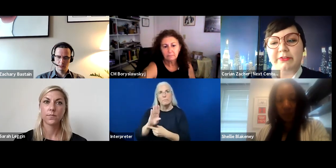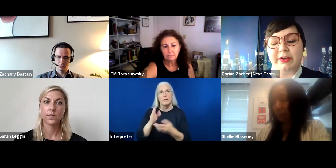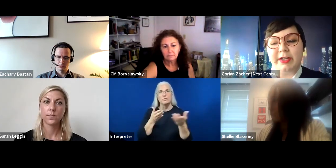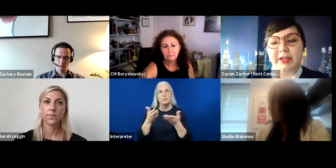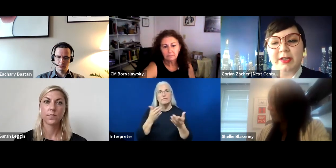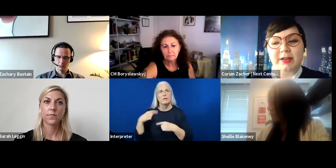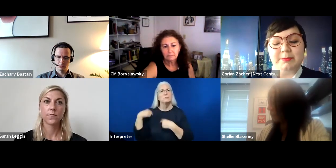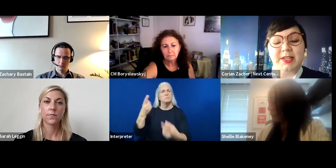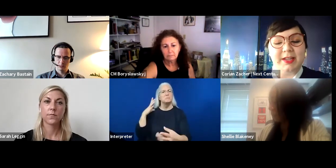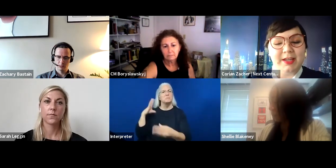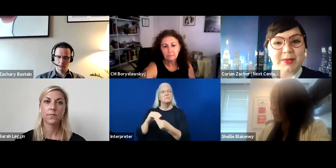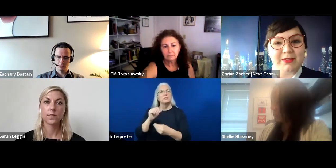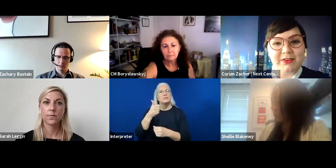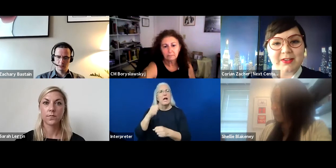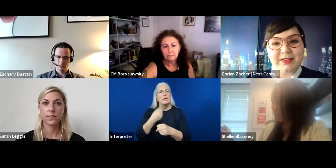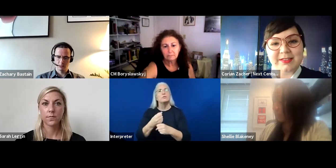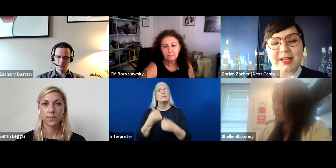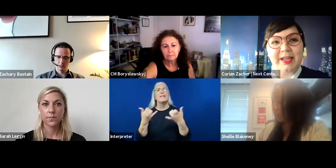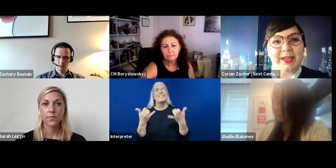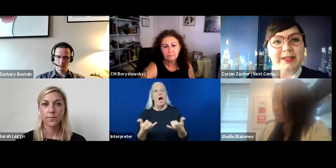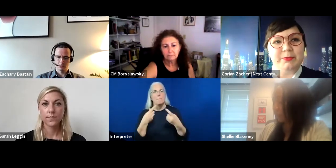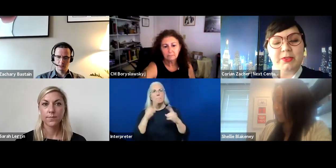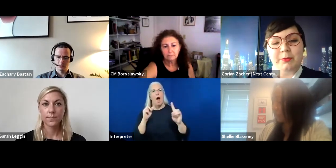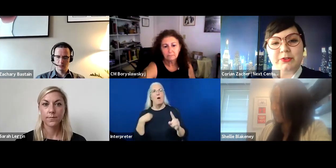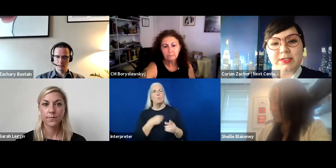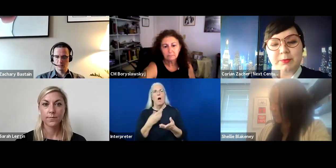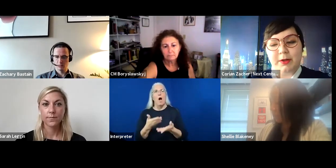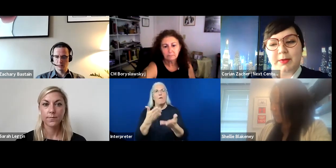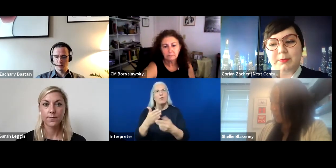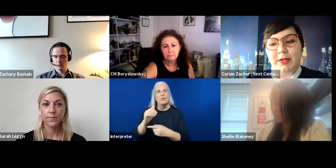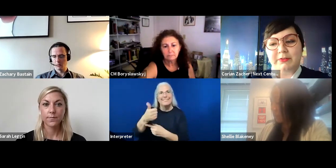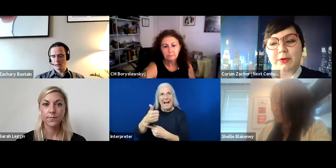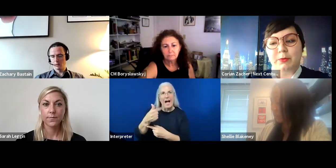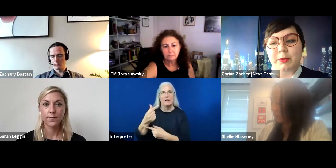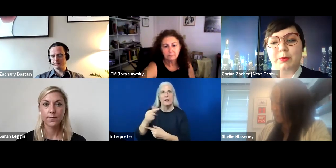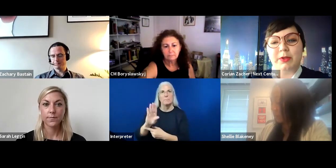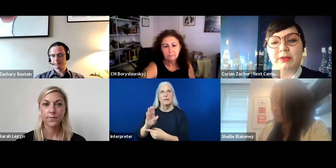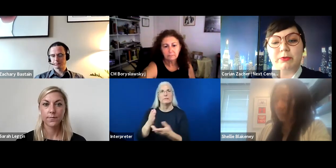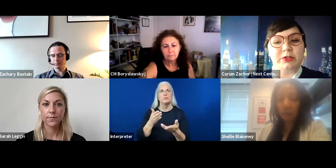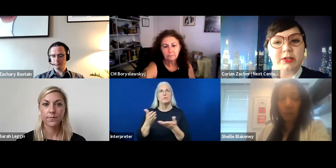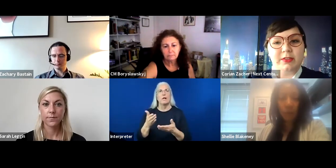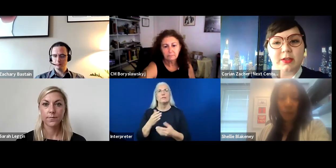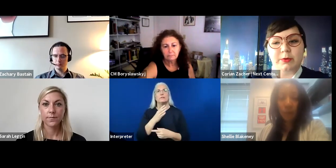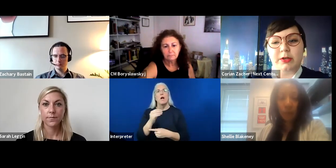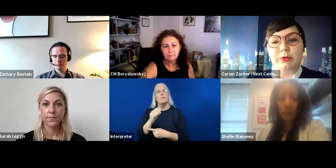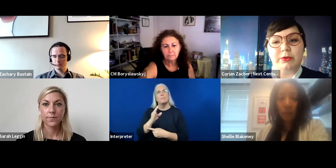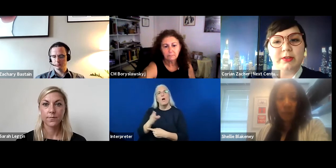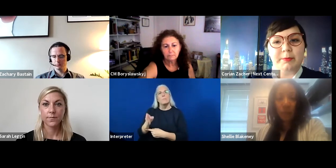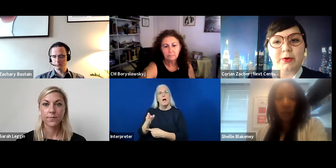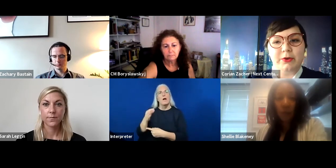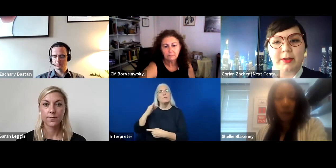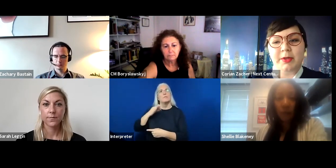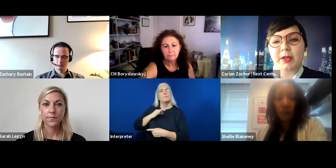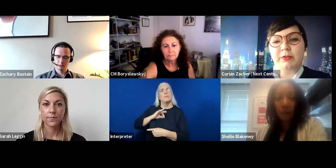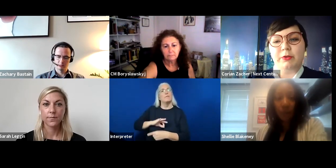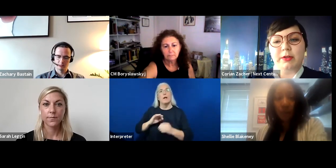now offering 10 gigabit services. And with the emergency broadband benefit, we were really fortunate that they were included in